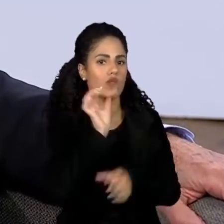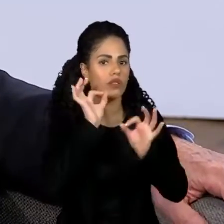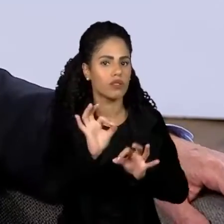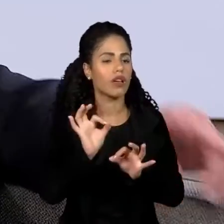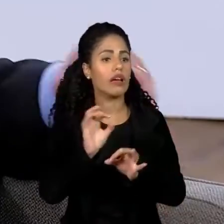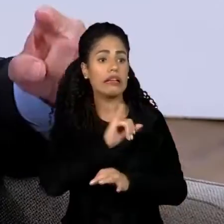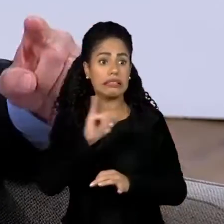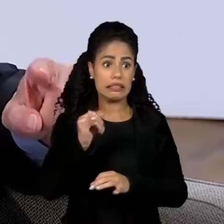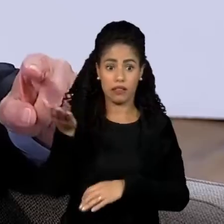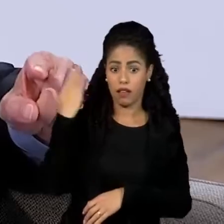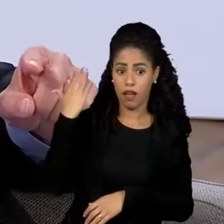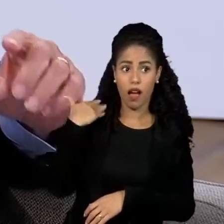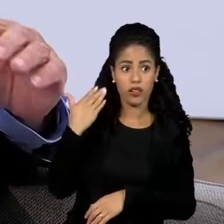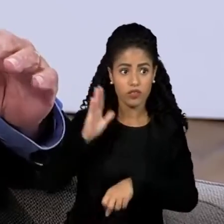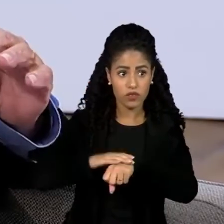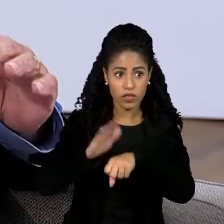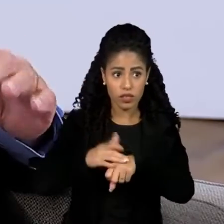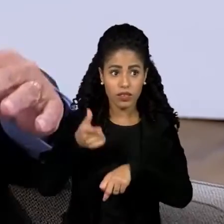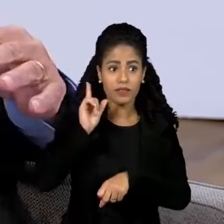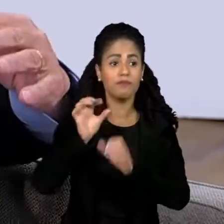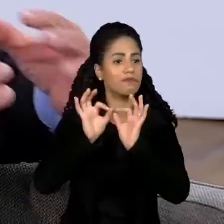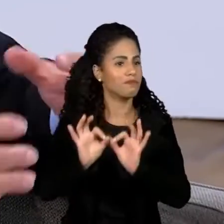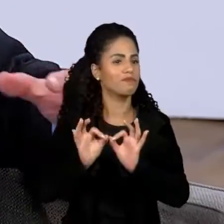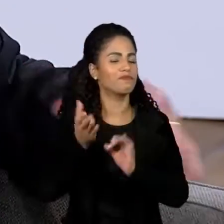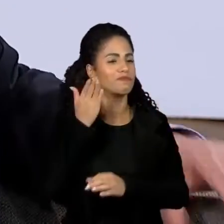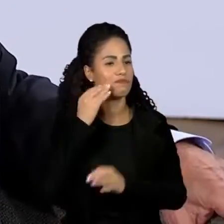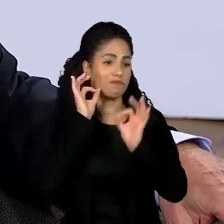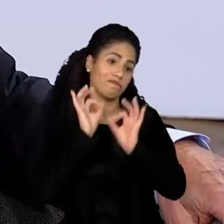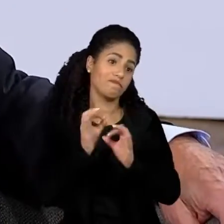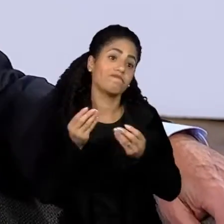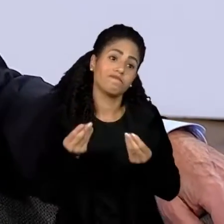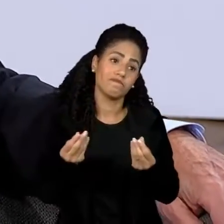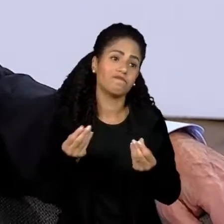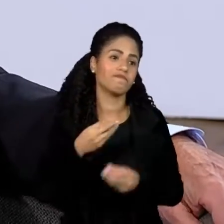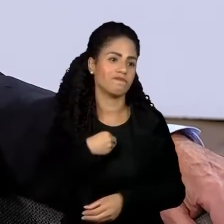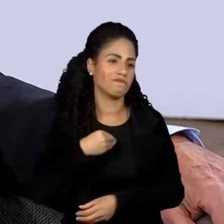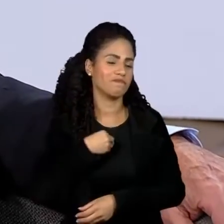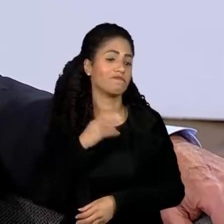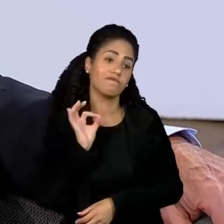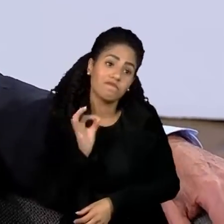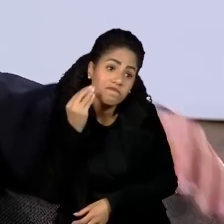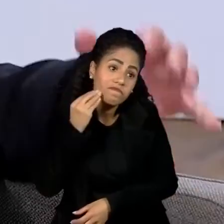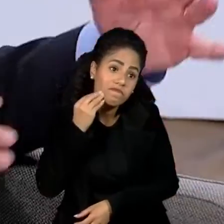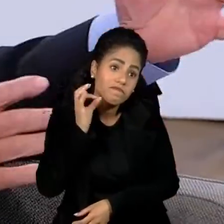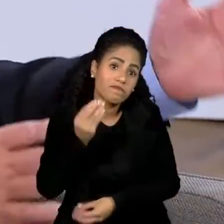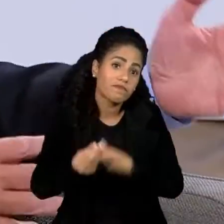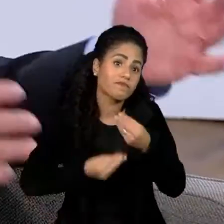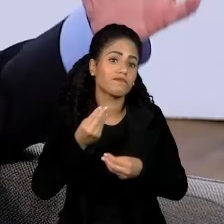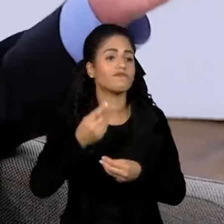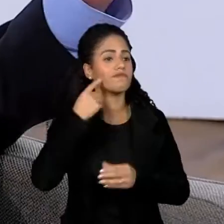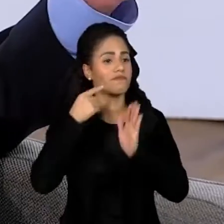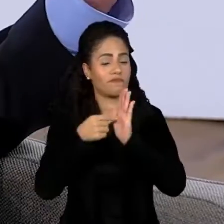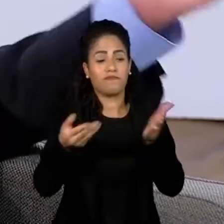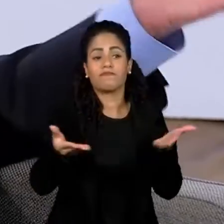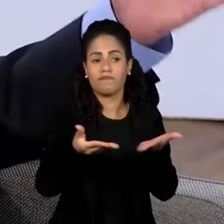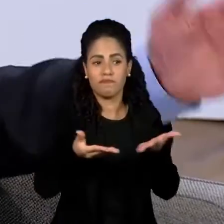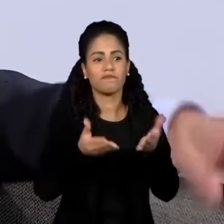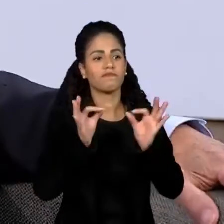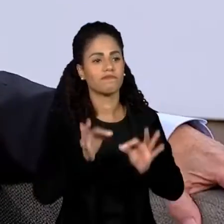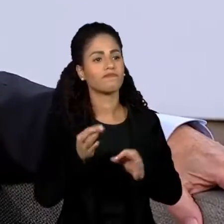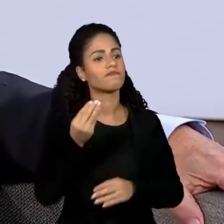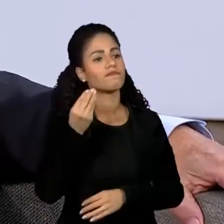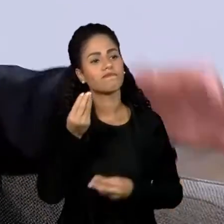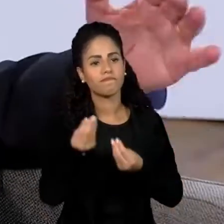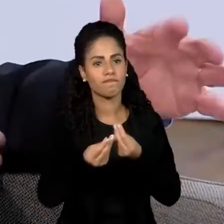fashionable. But you sort of lost the momentum in the last few years. And now, what I'm very